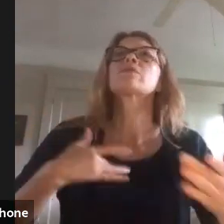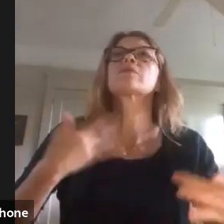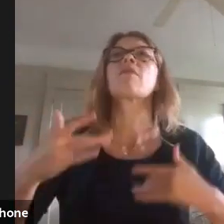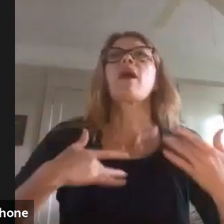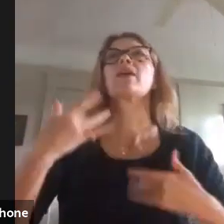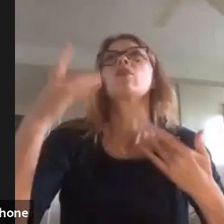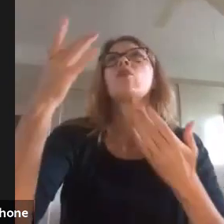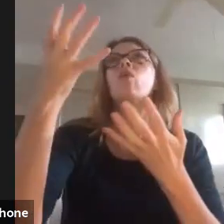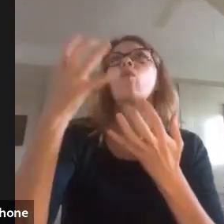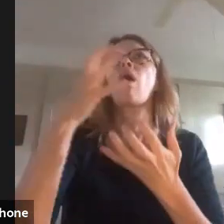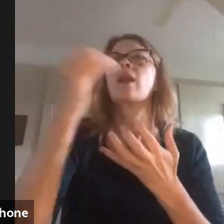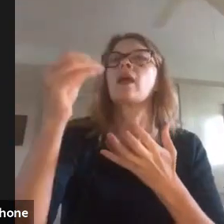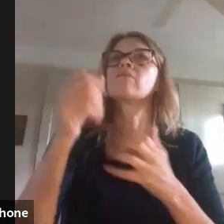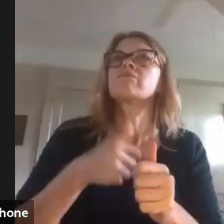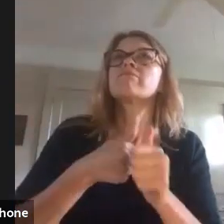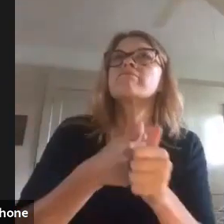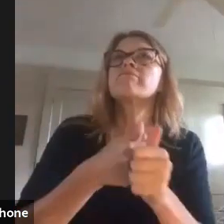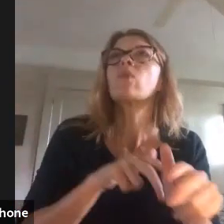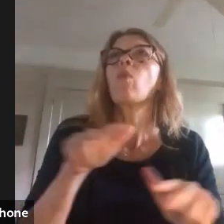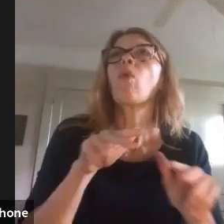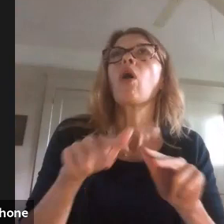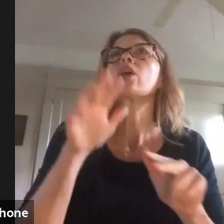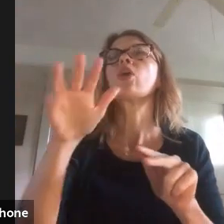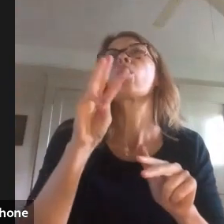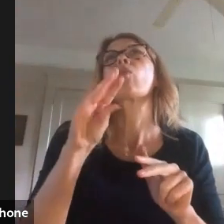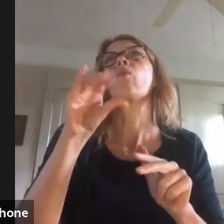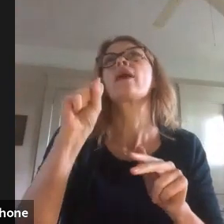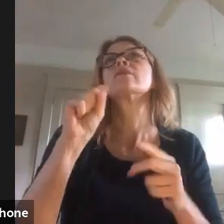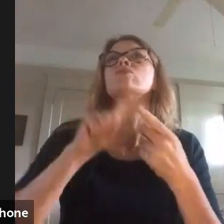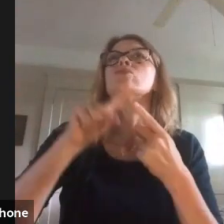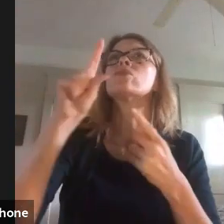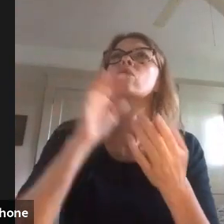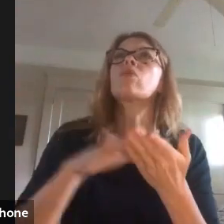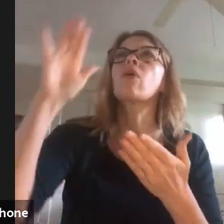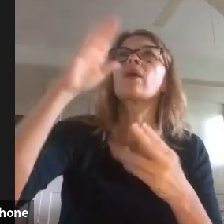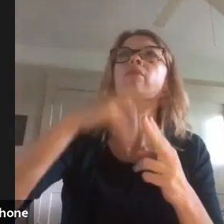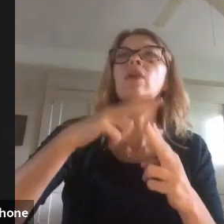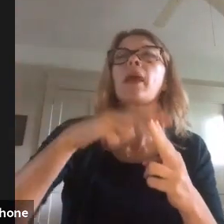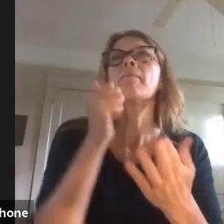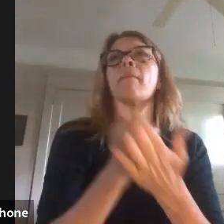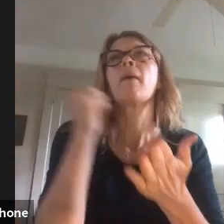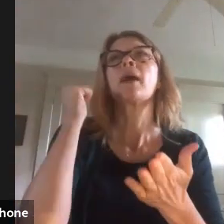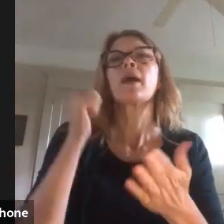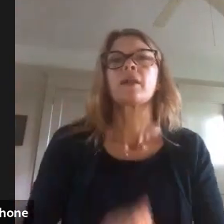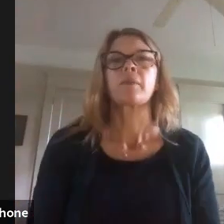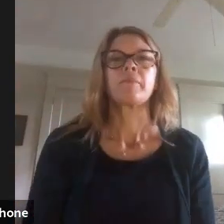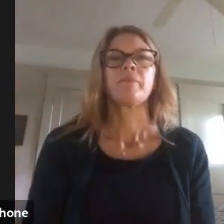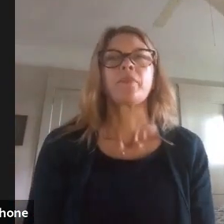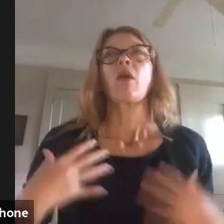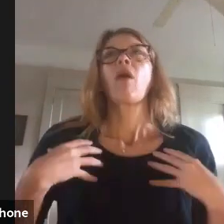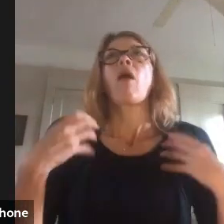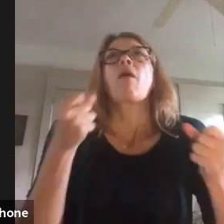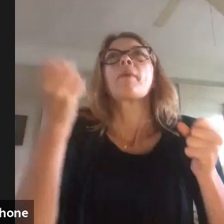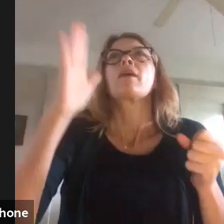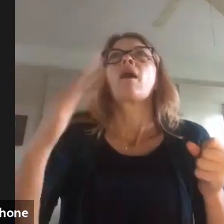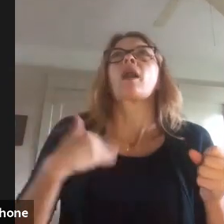will and walk in your ways, to the glory of your name. Amen. Almighty God, have